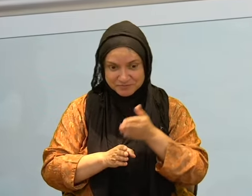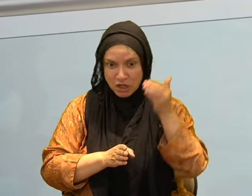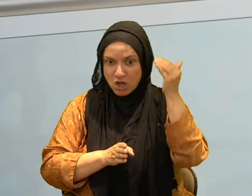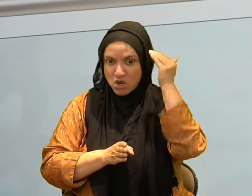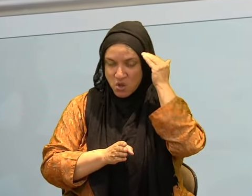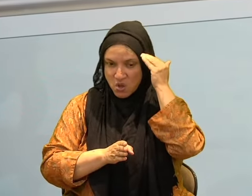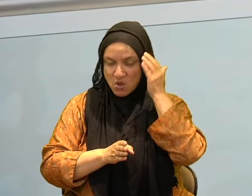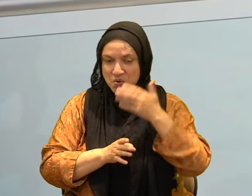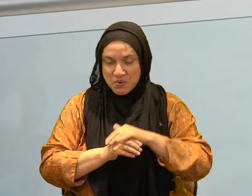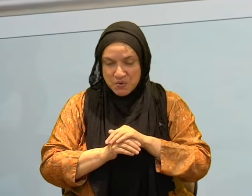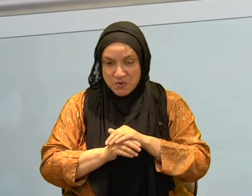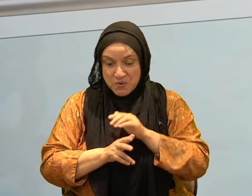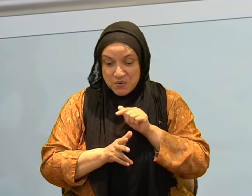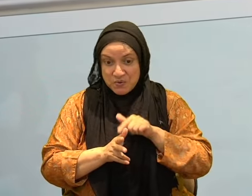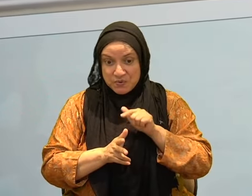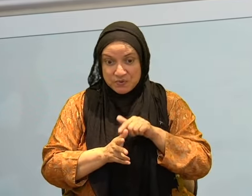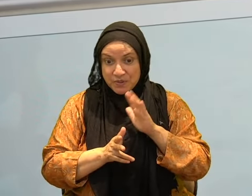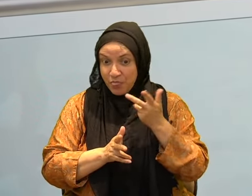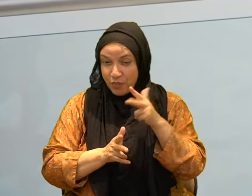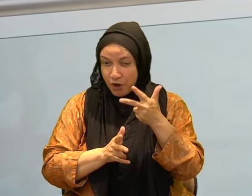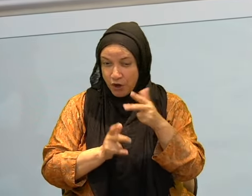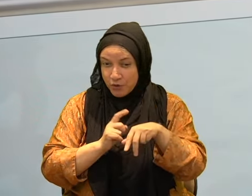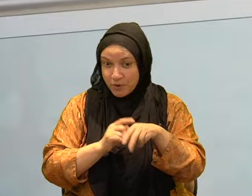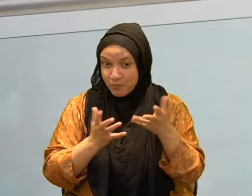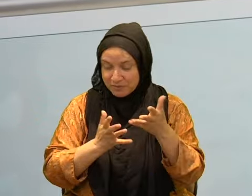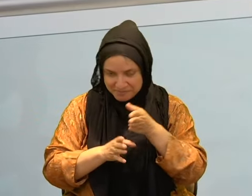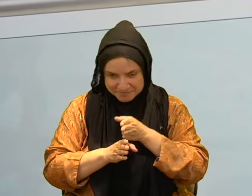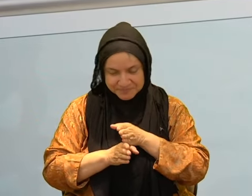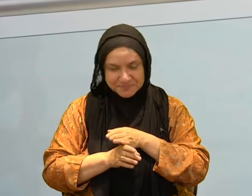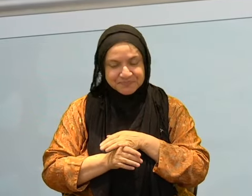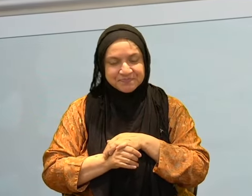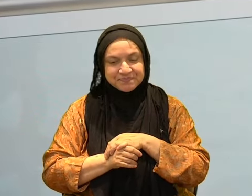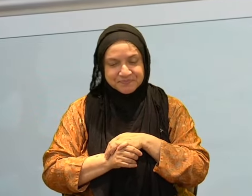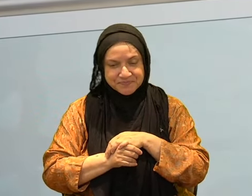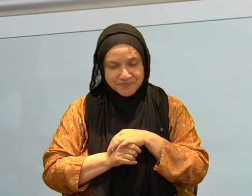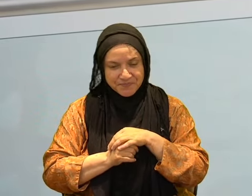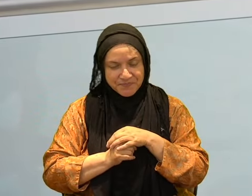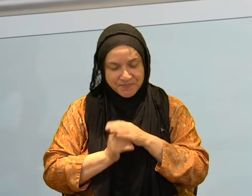indulgence around you in sins far greater. Muhaqqarat al-dhunub,